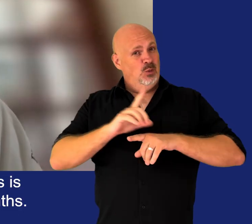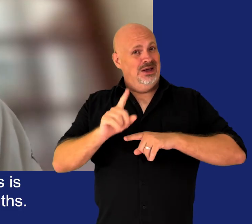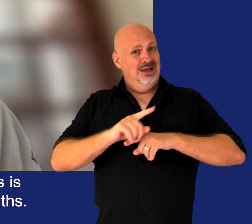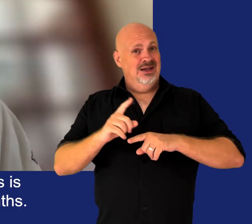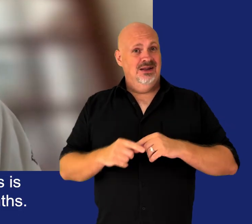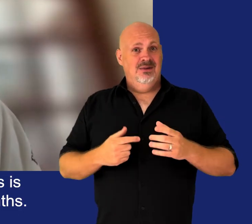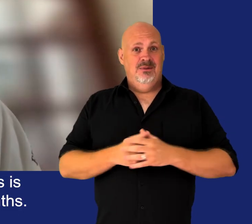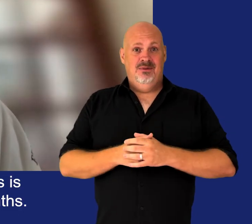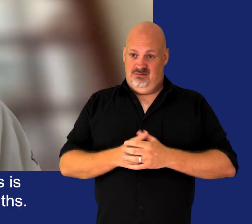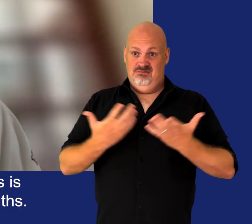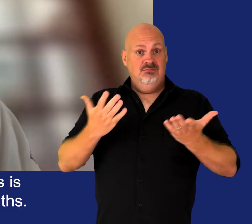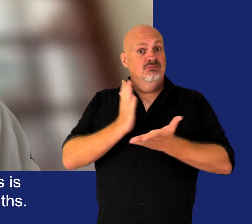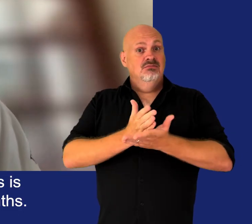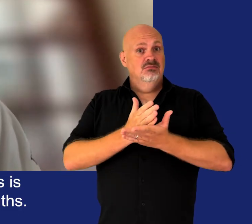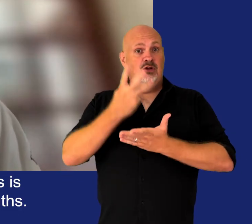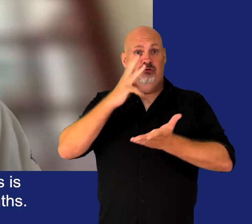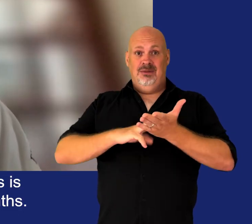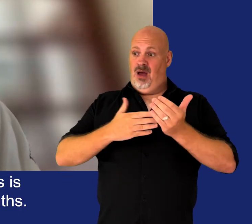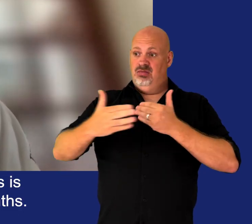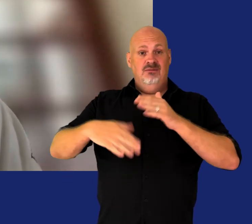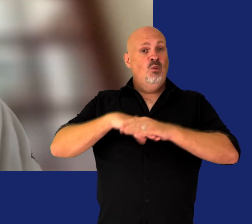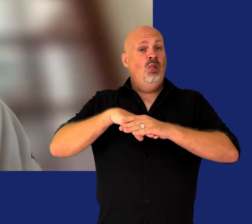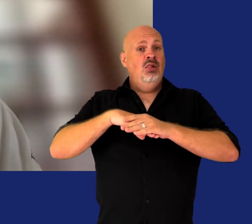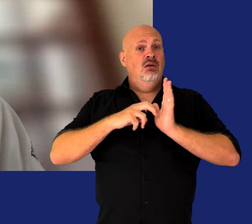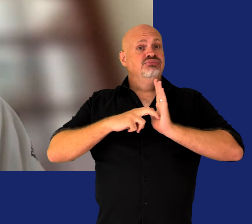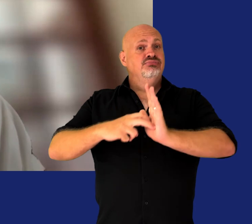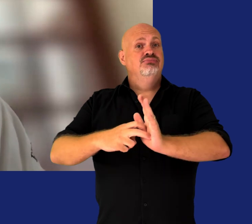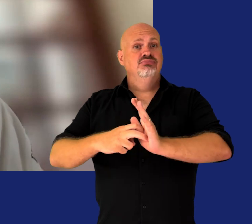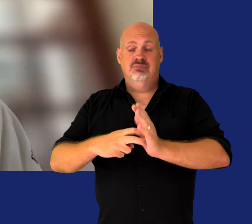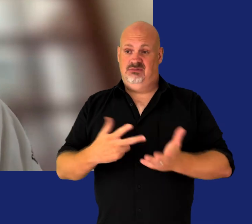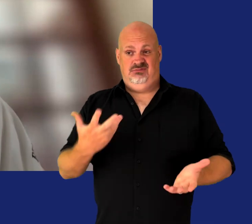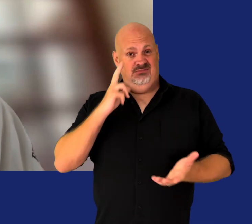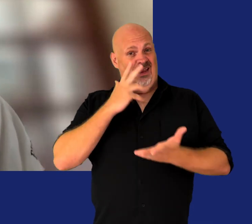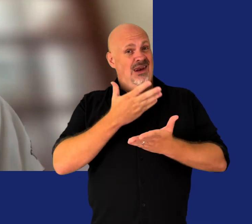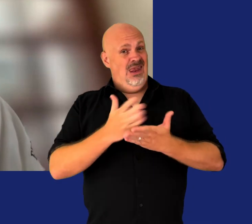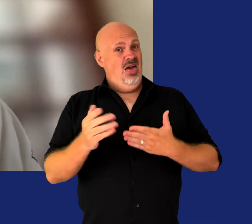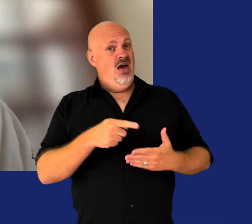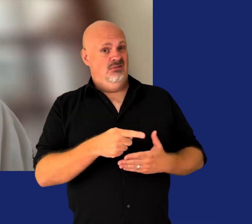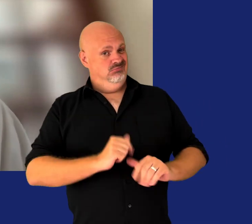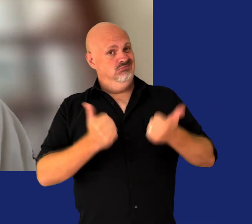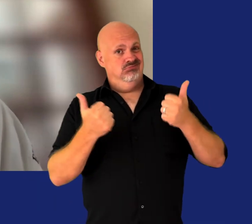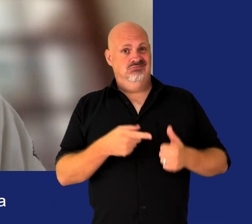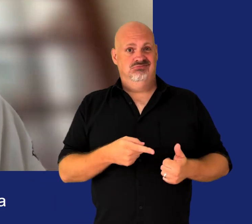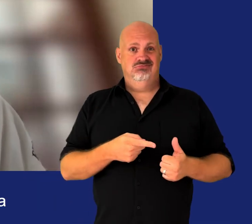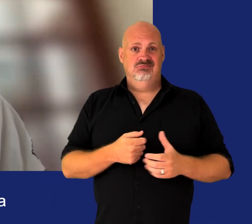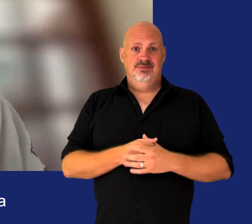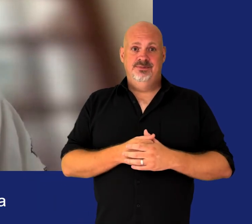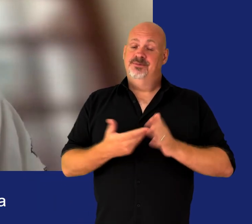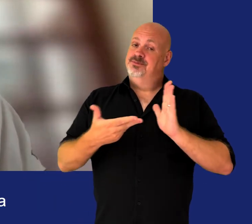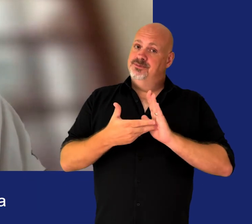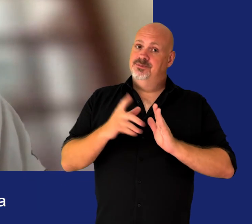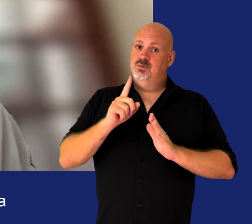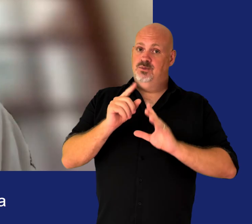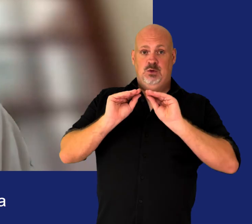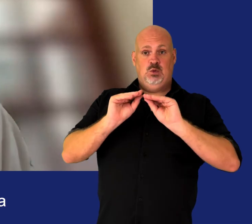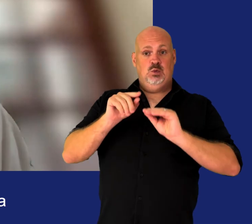in actual fact, the class is fully booked up for the next 3 months. So from that perspective, it's obviously working. And the other thing